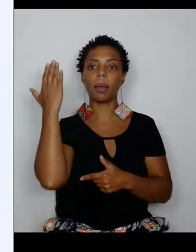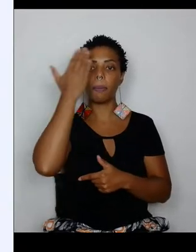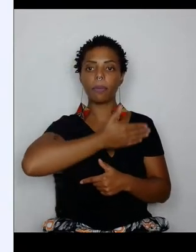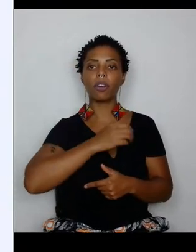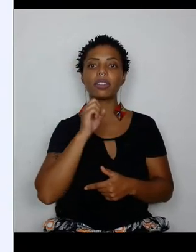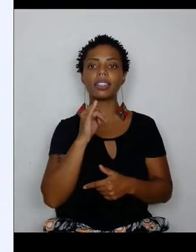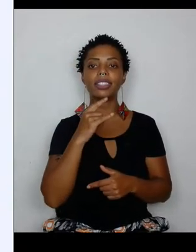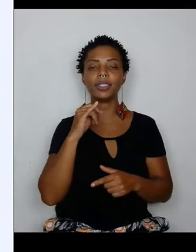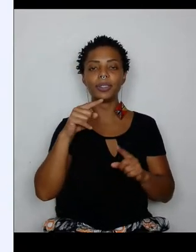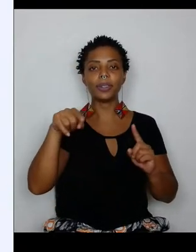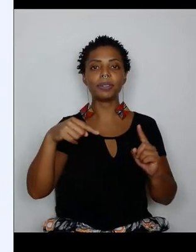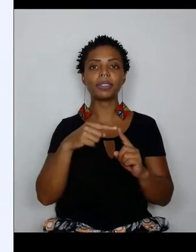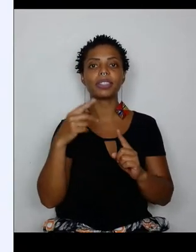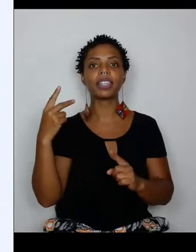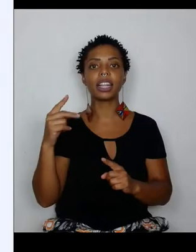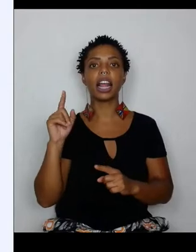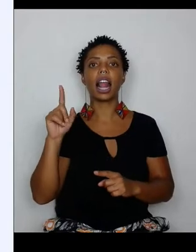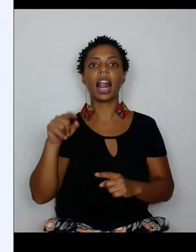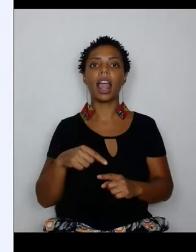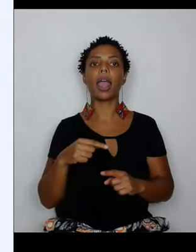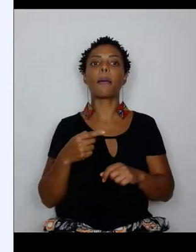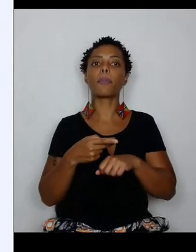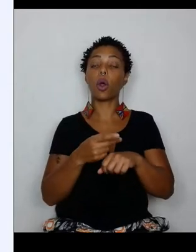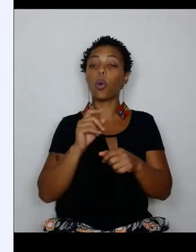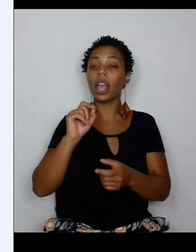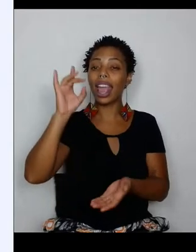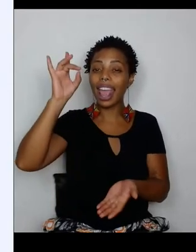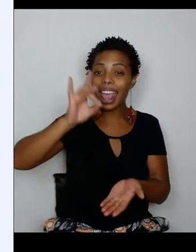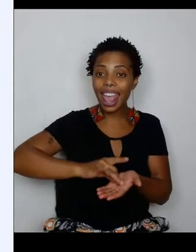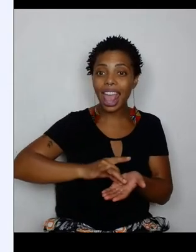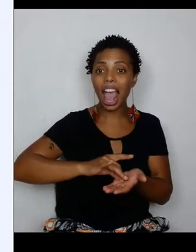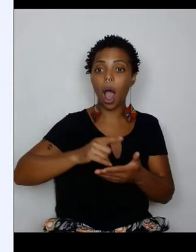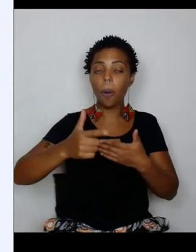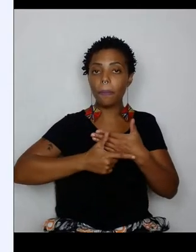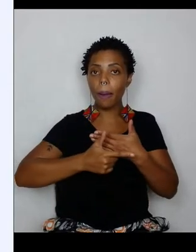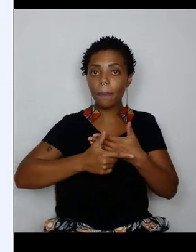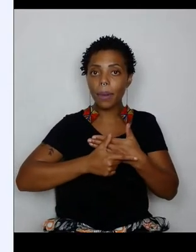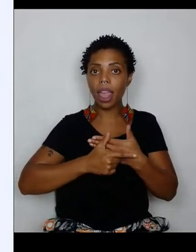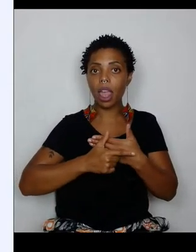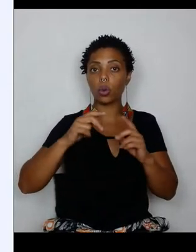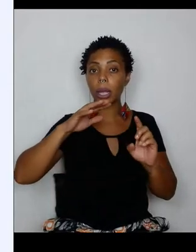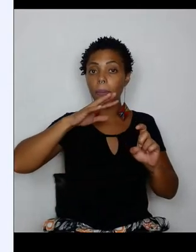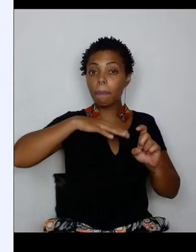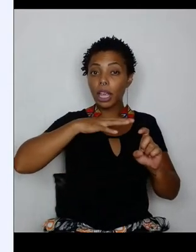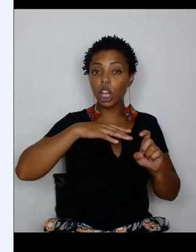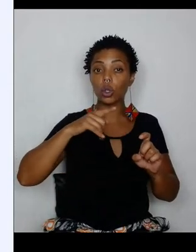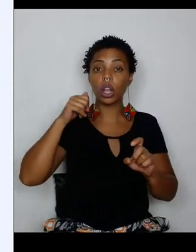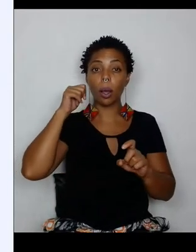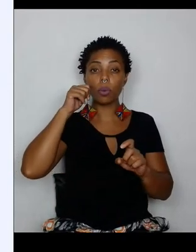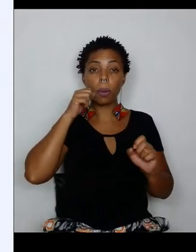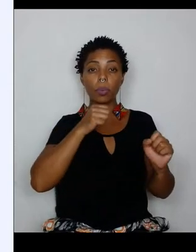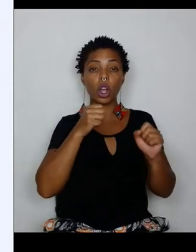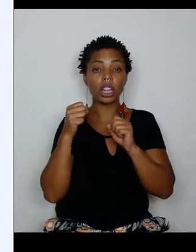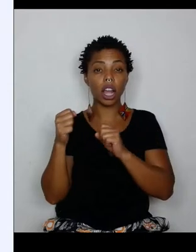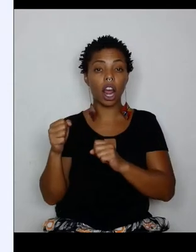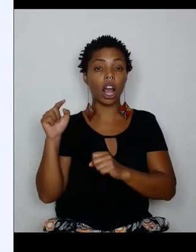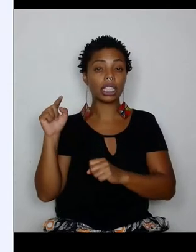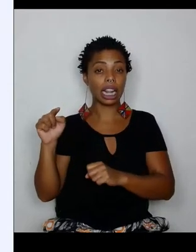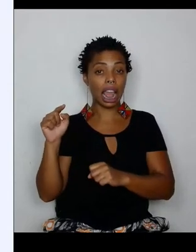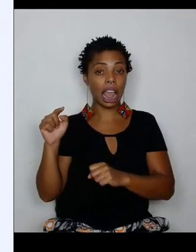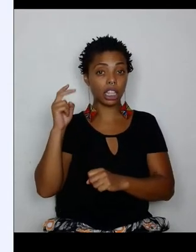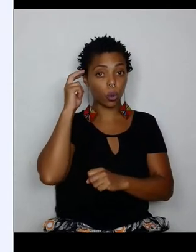the real and mythic roles played by powerful women in that culture he would have arrived from europe well prepared to pursue such